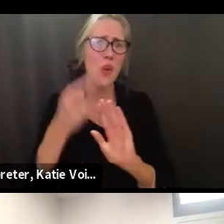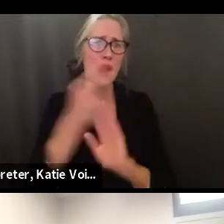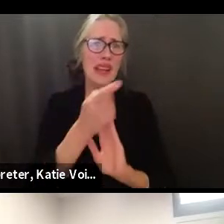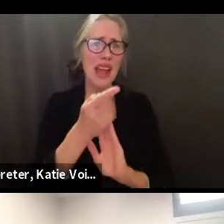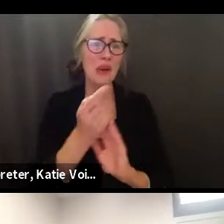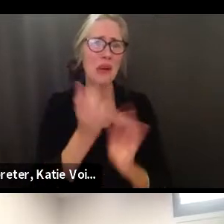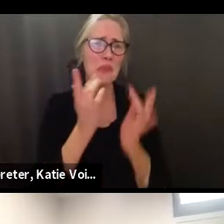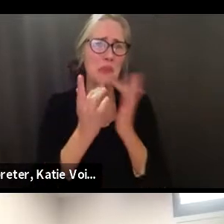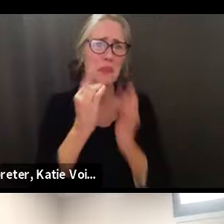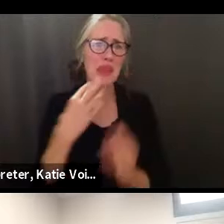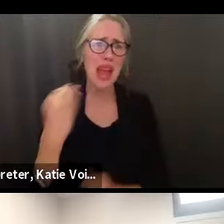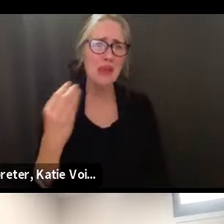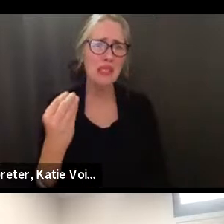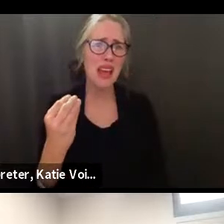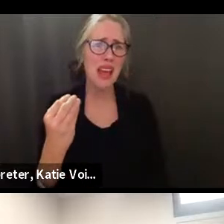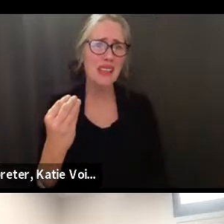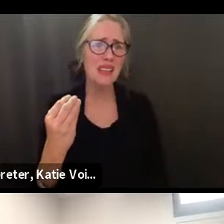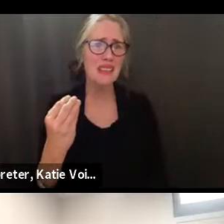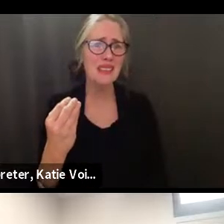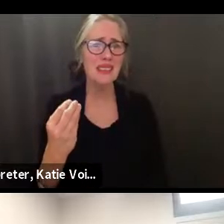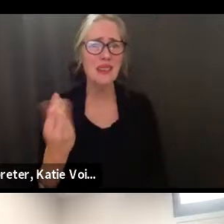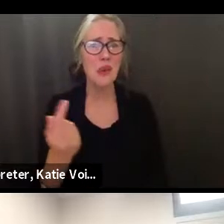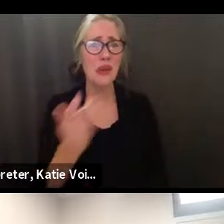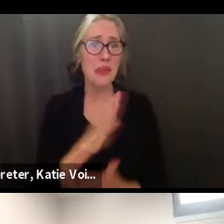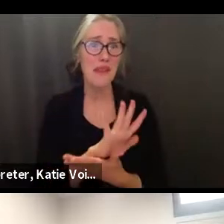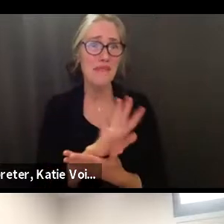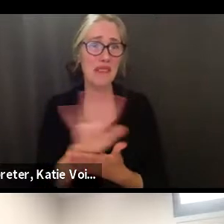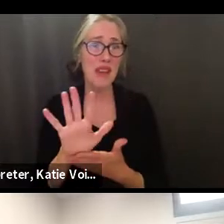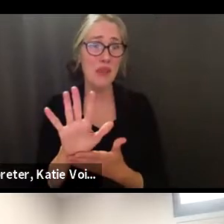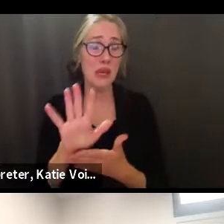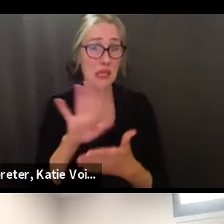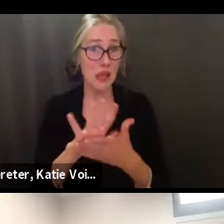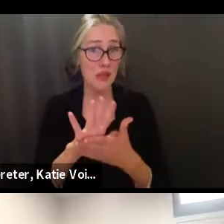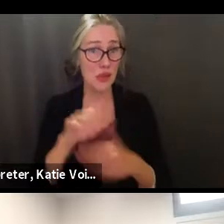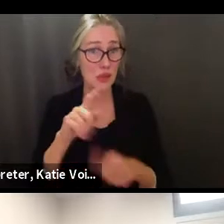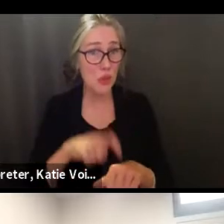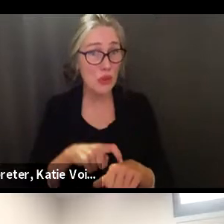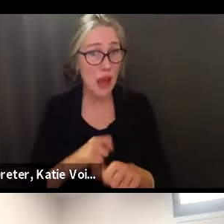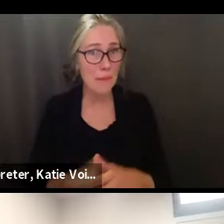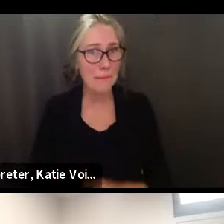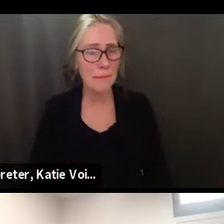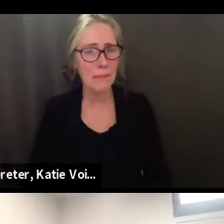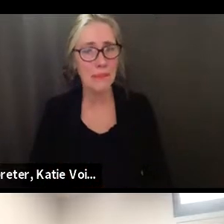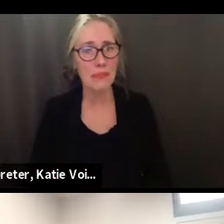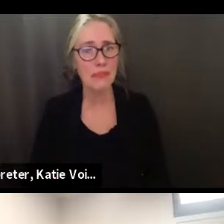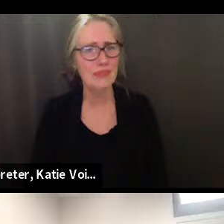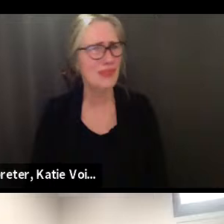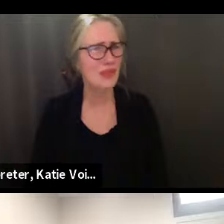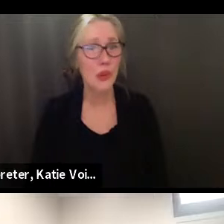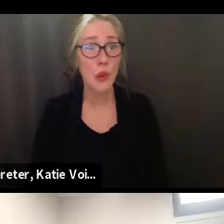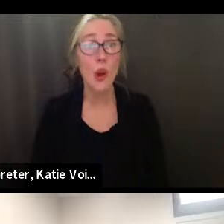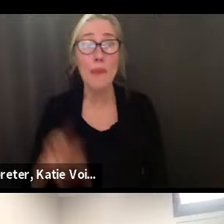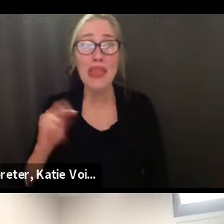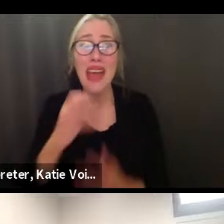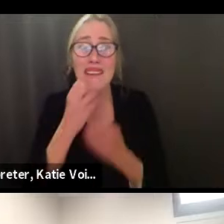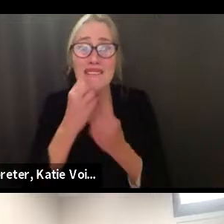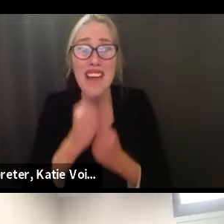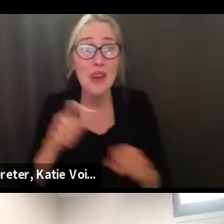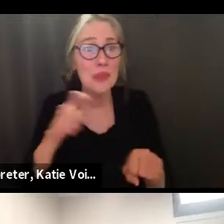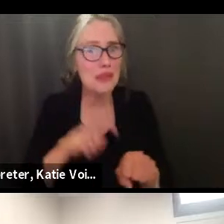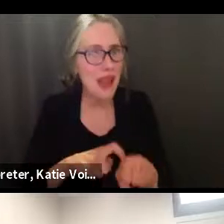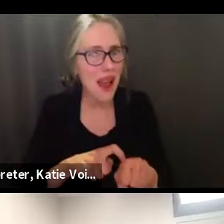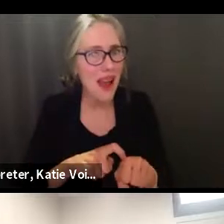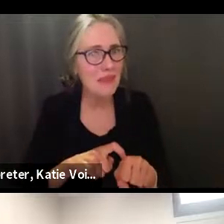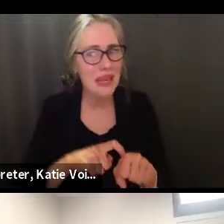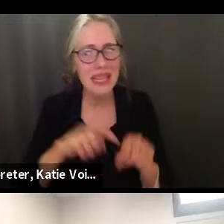outside really comes out to be about 5 weeks of school time. So that's really valuable time that, you know, kids can